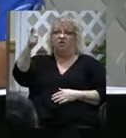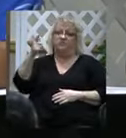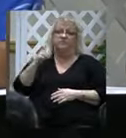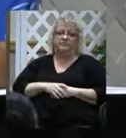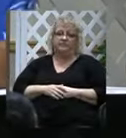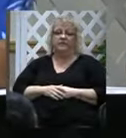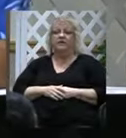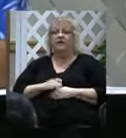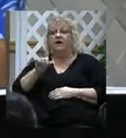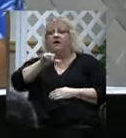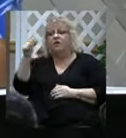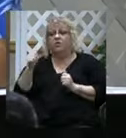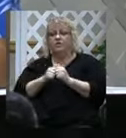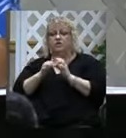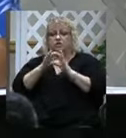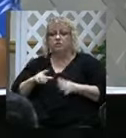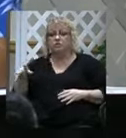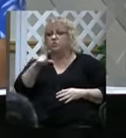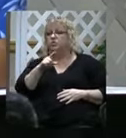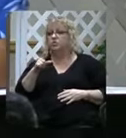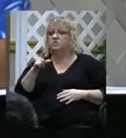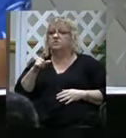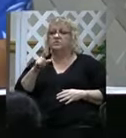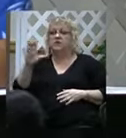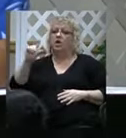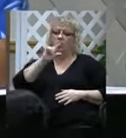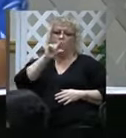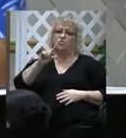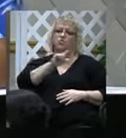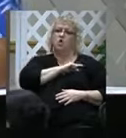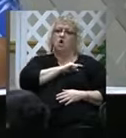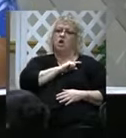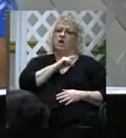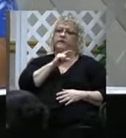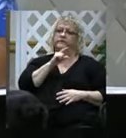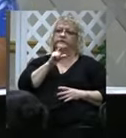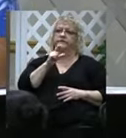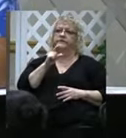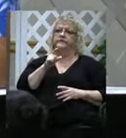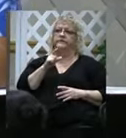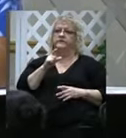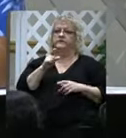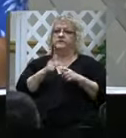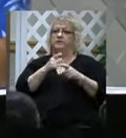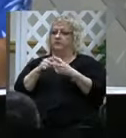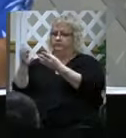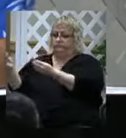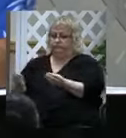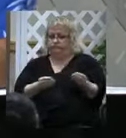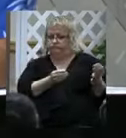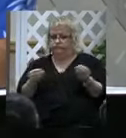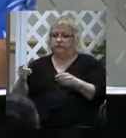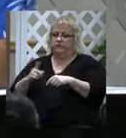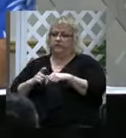arises. The other things with interpreters, besides just the quality of the transmission of the assignment, Also issues of